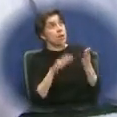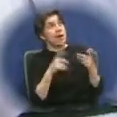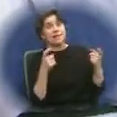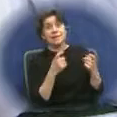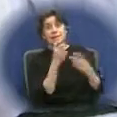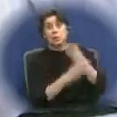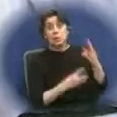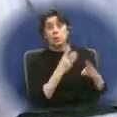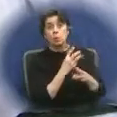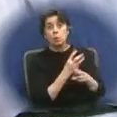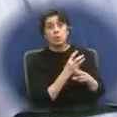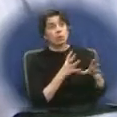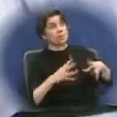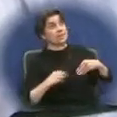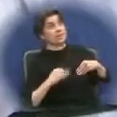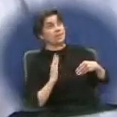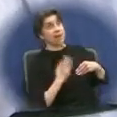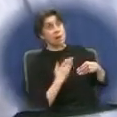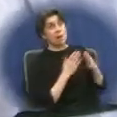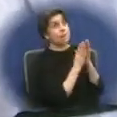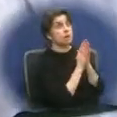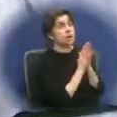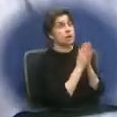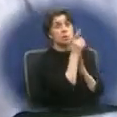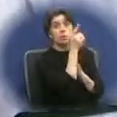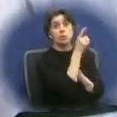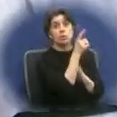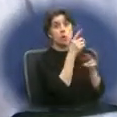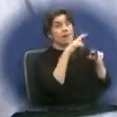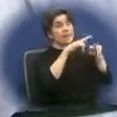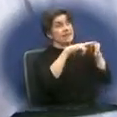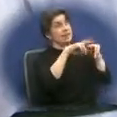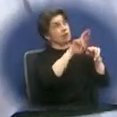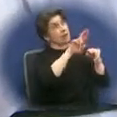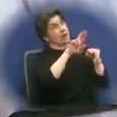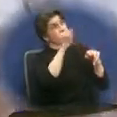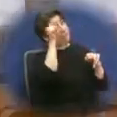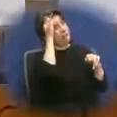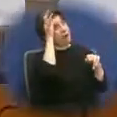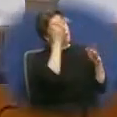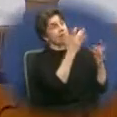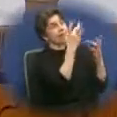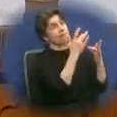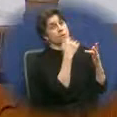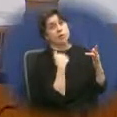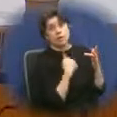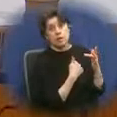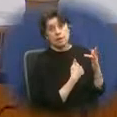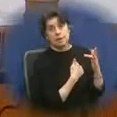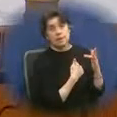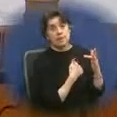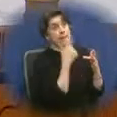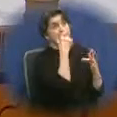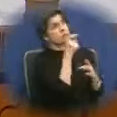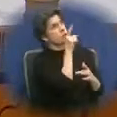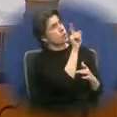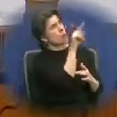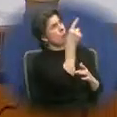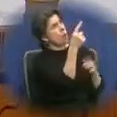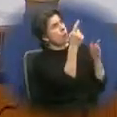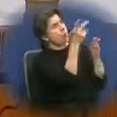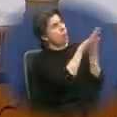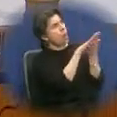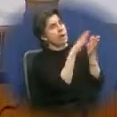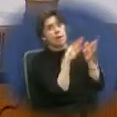of the world, receive our prayer. You are seated at the right hand of the Father, have mercy on us. For you alone are the